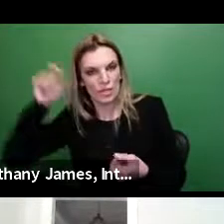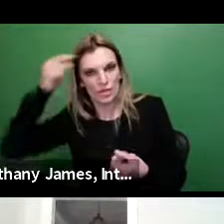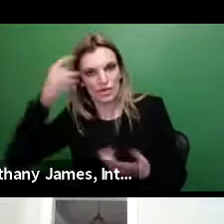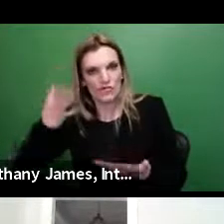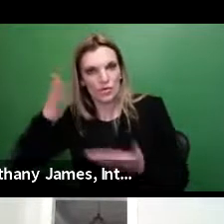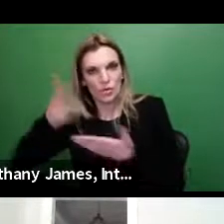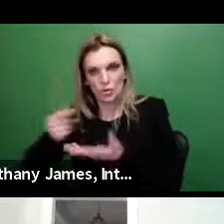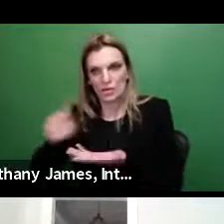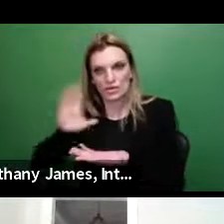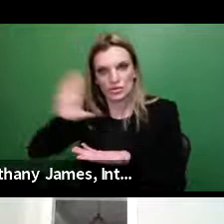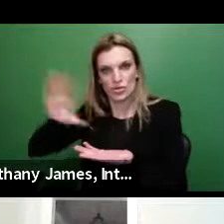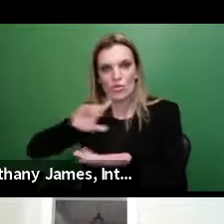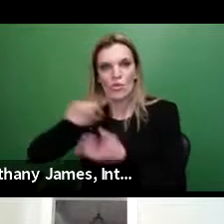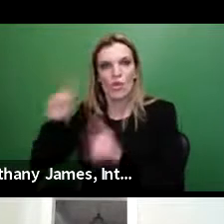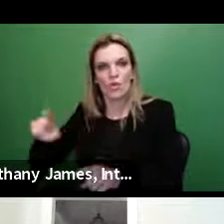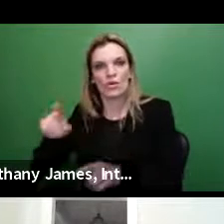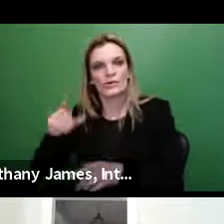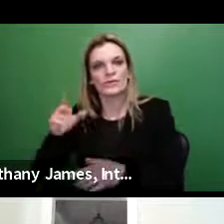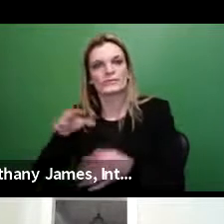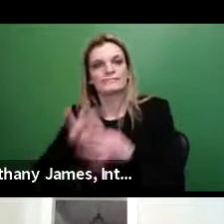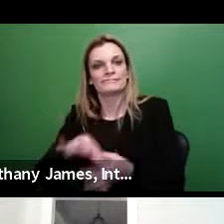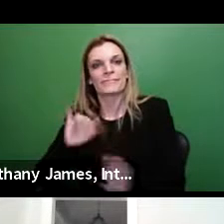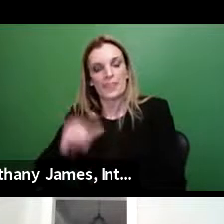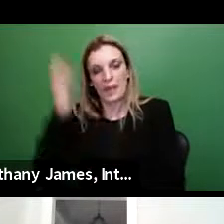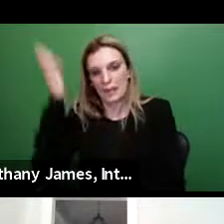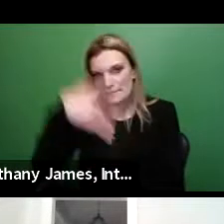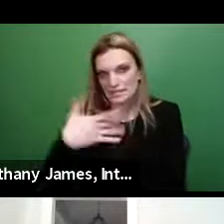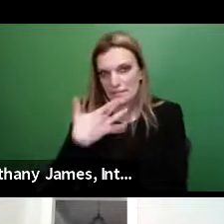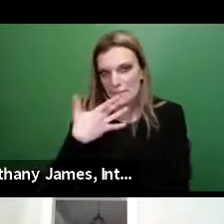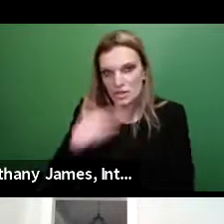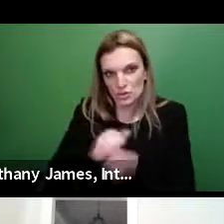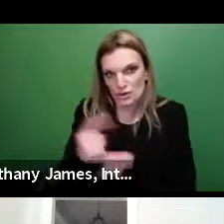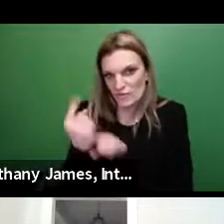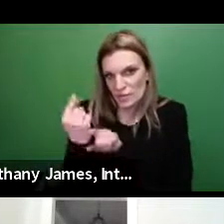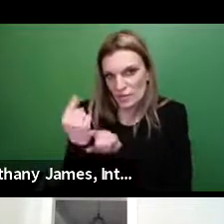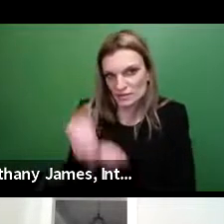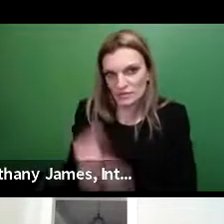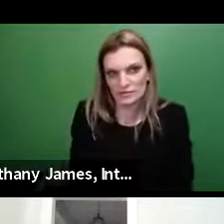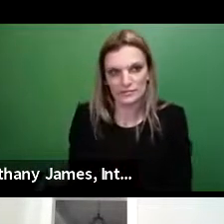order on implicit bias training last year.